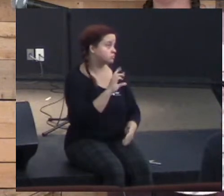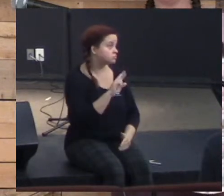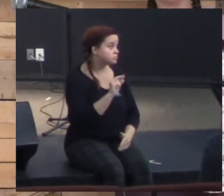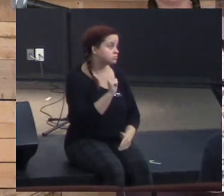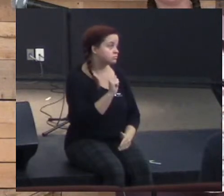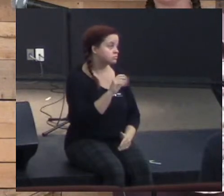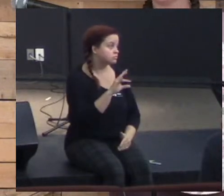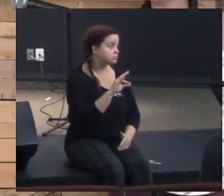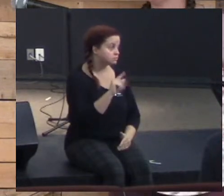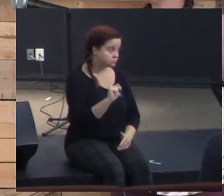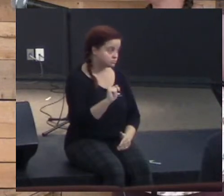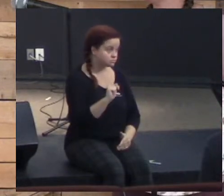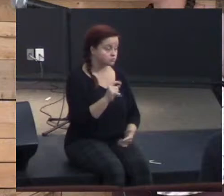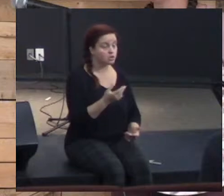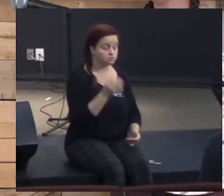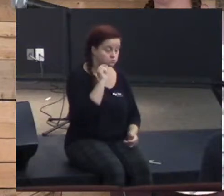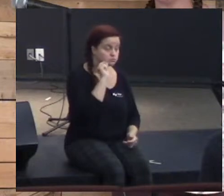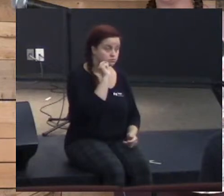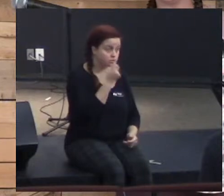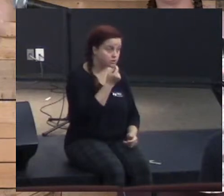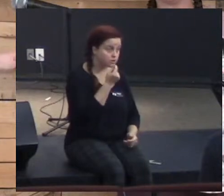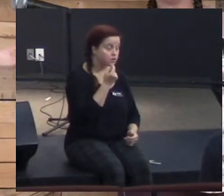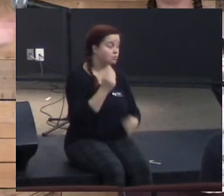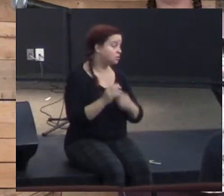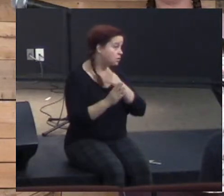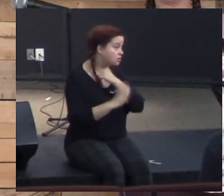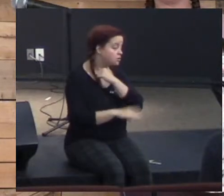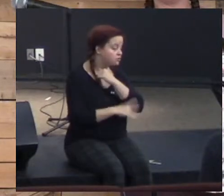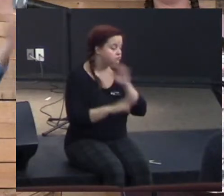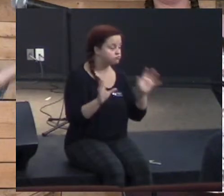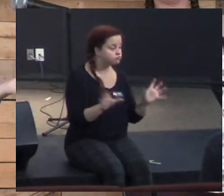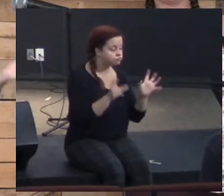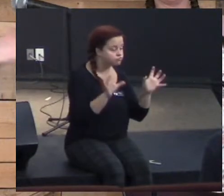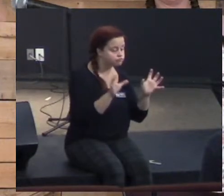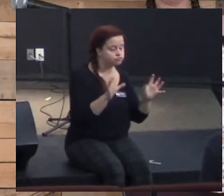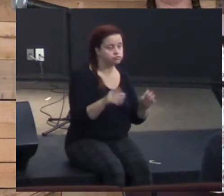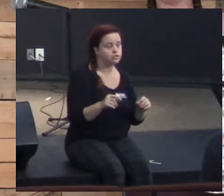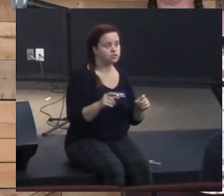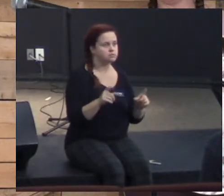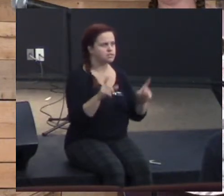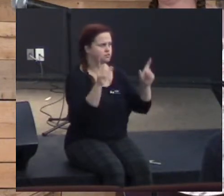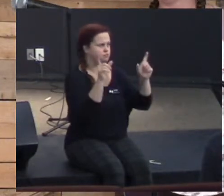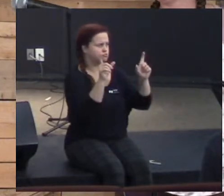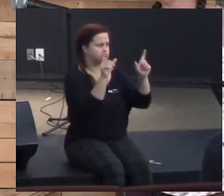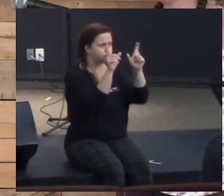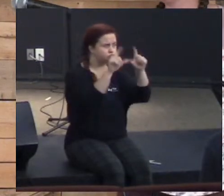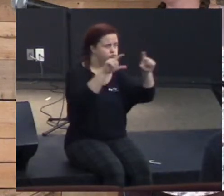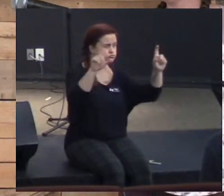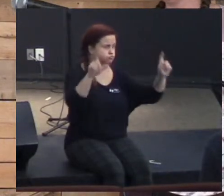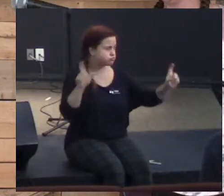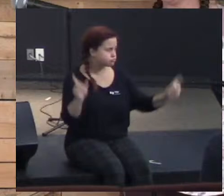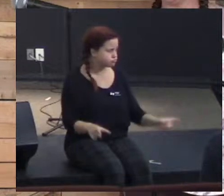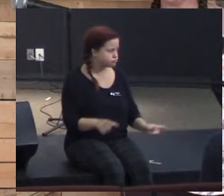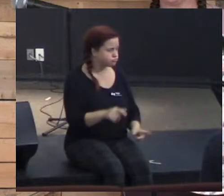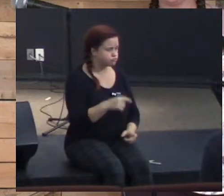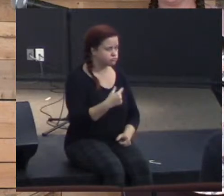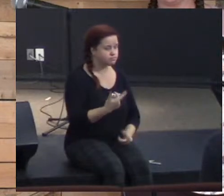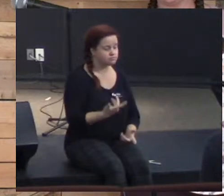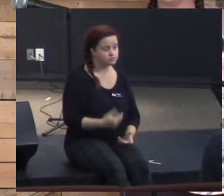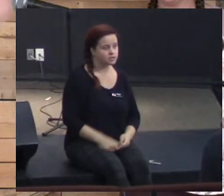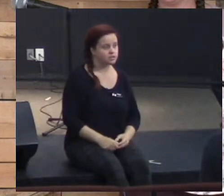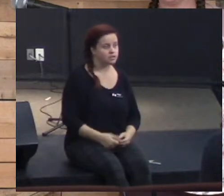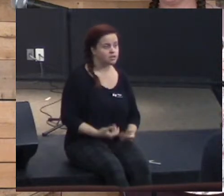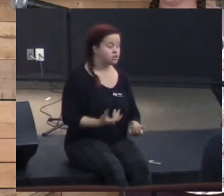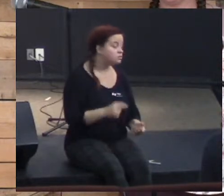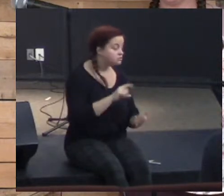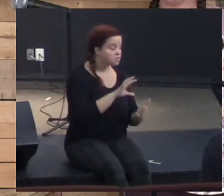cool. We're going to do a fall decor piece of garland together with some varying options to make it your own. But